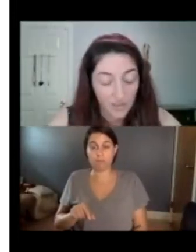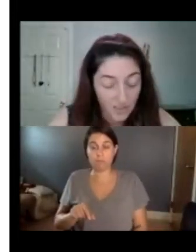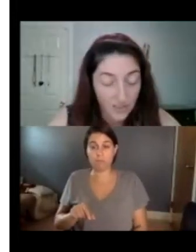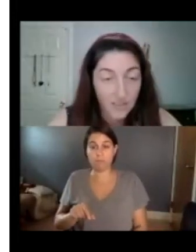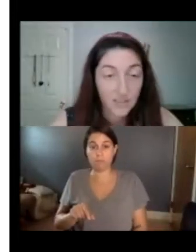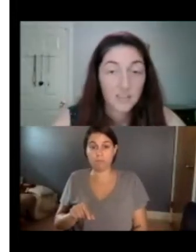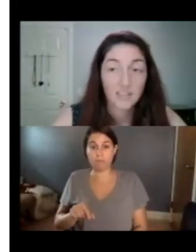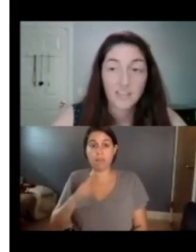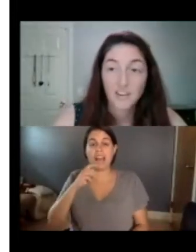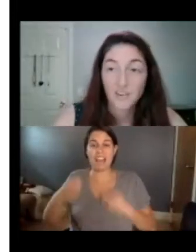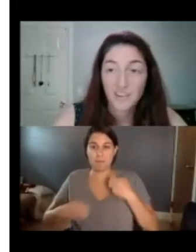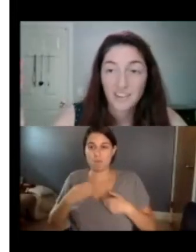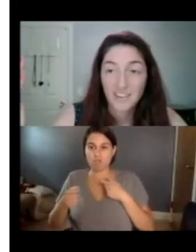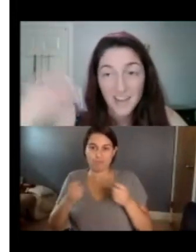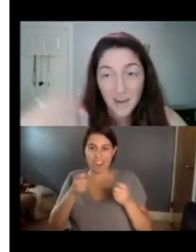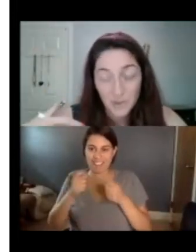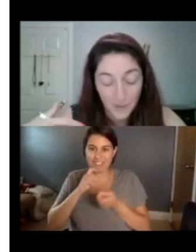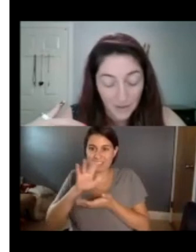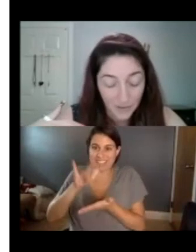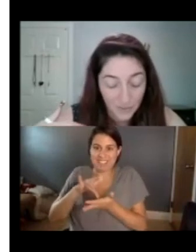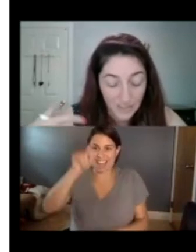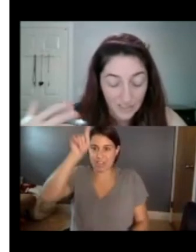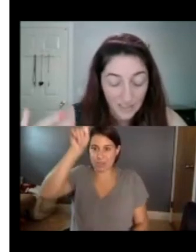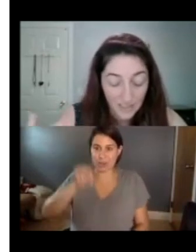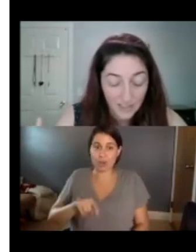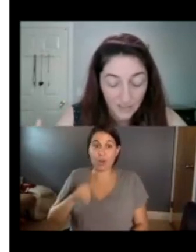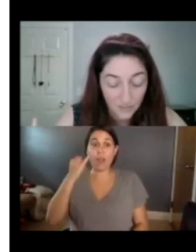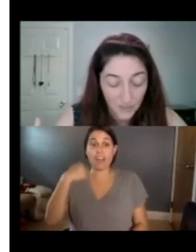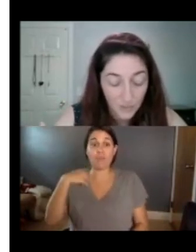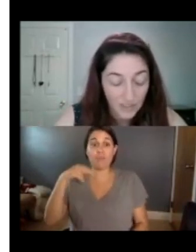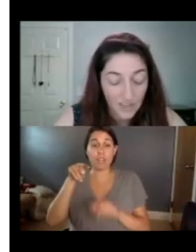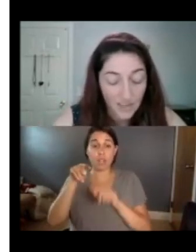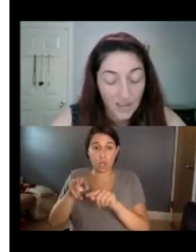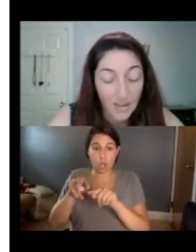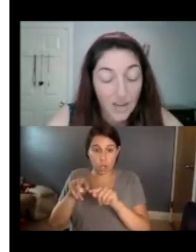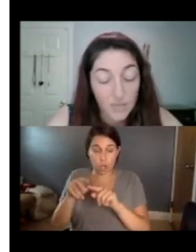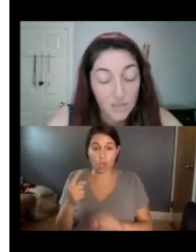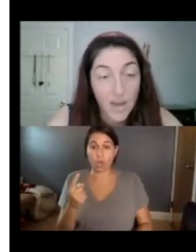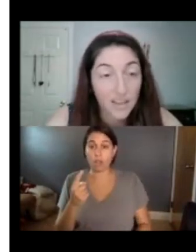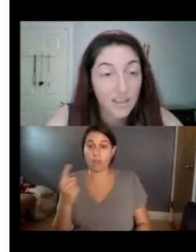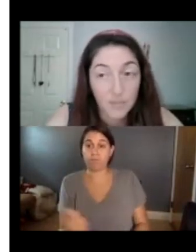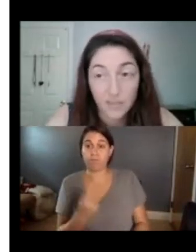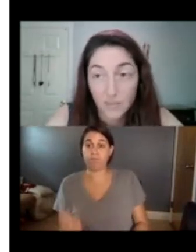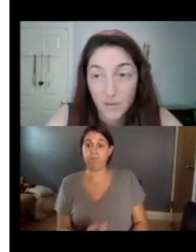emotion regulation. So in the downward spiral, we see there's frequently these maladaptive